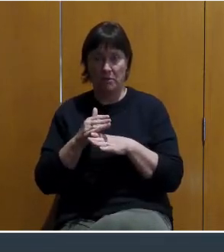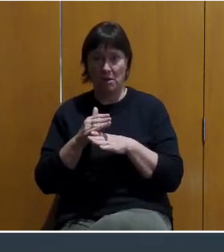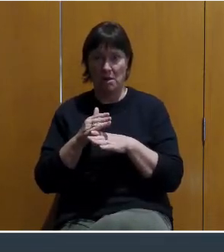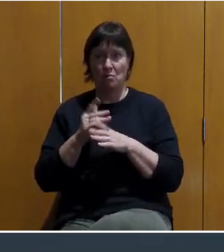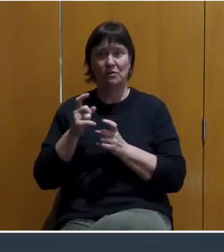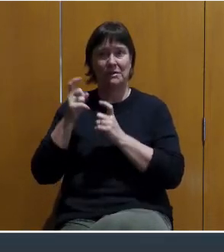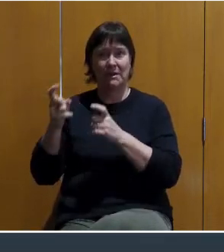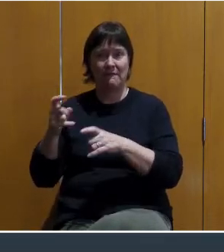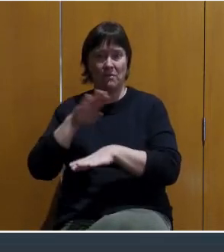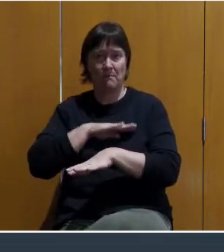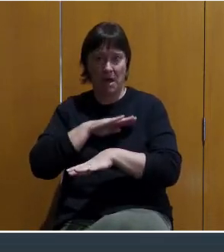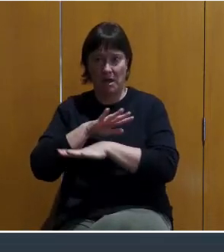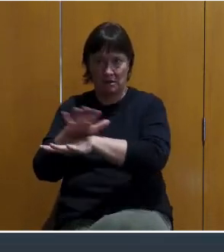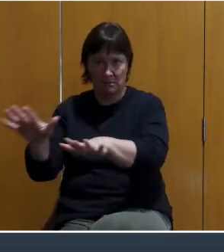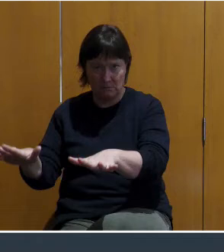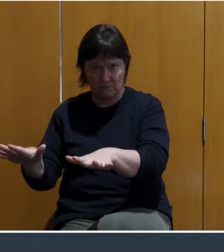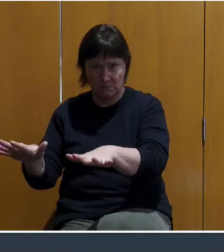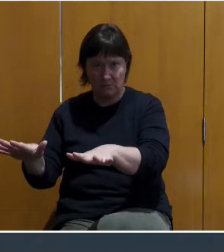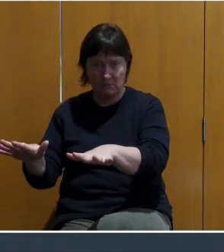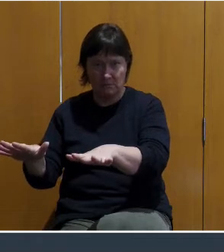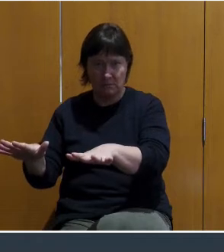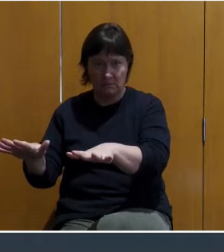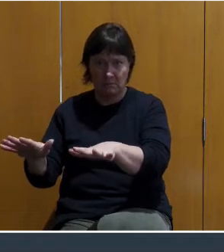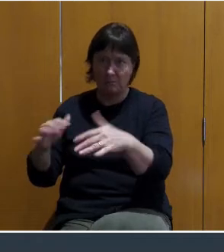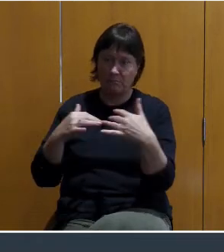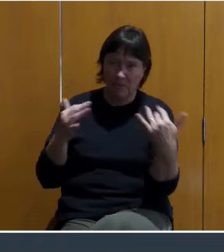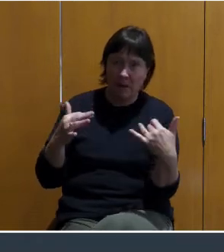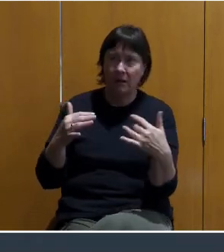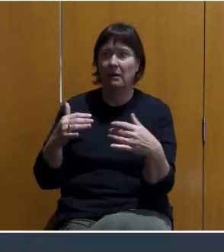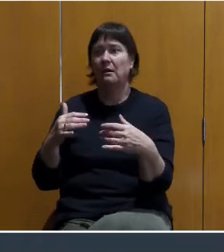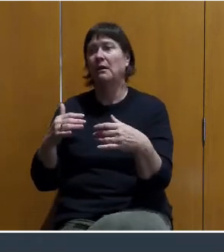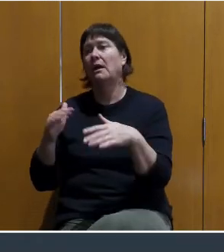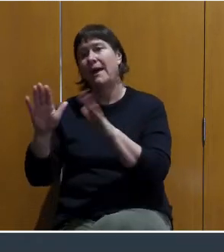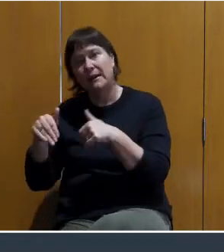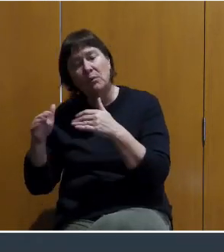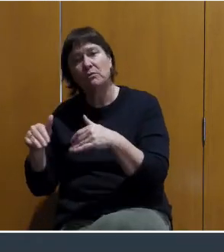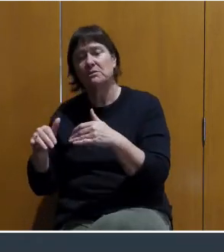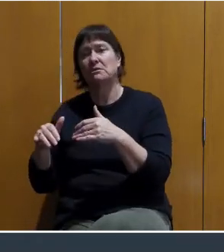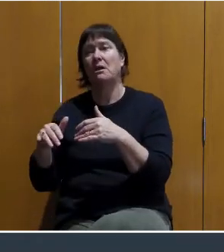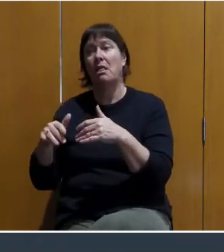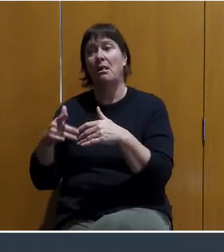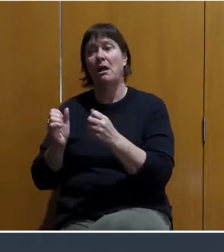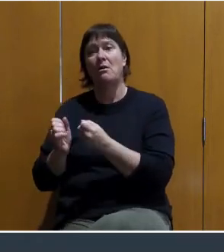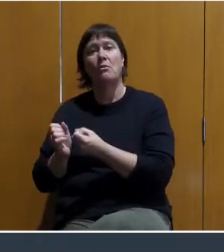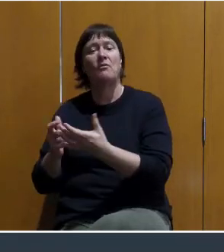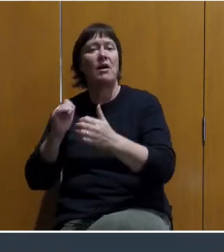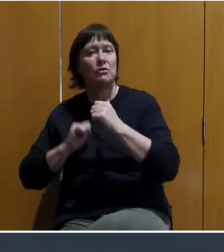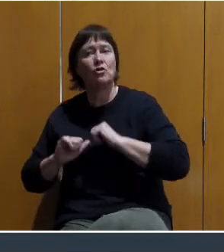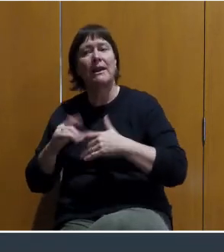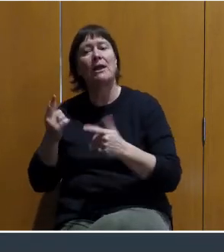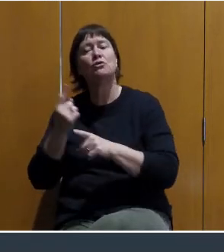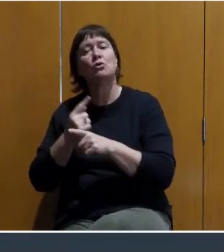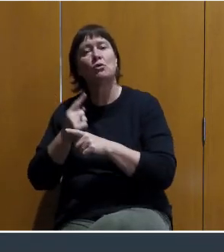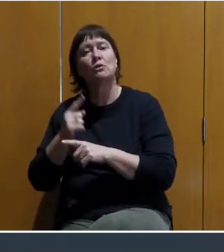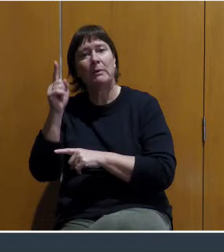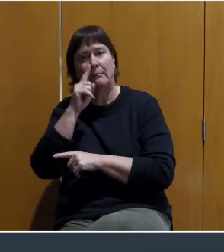the parks. And that would be public, livestock. They were trained in how to approach the public.